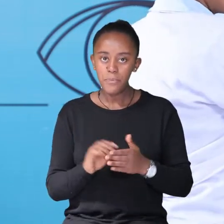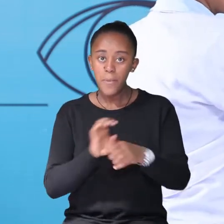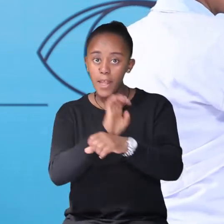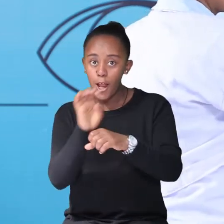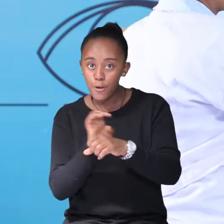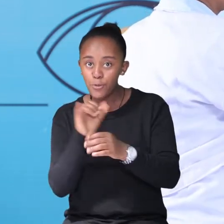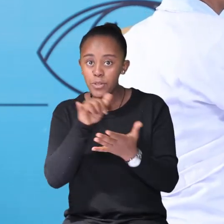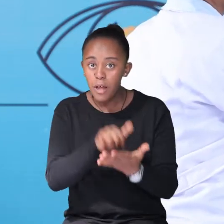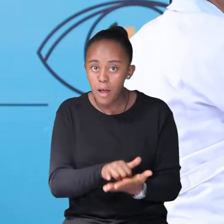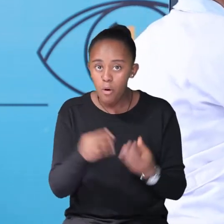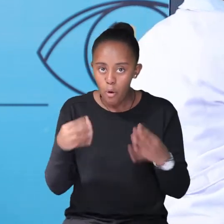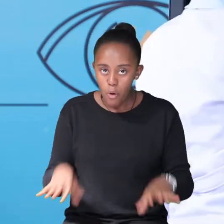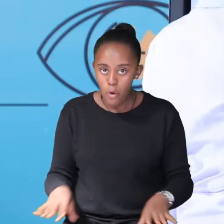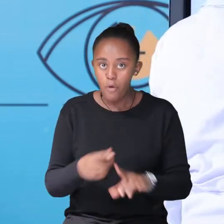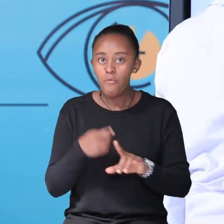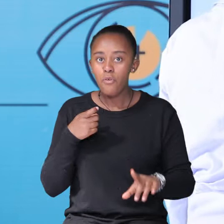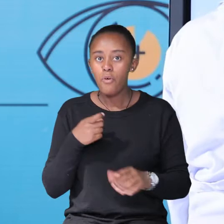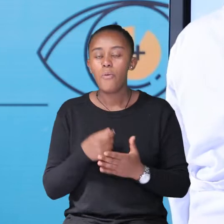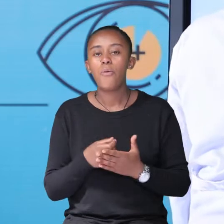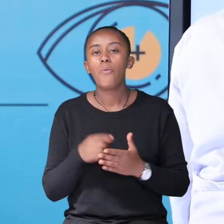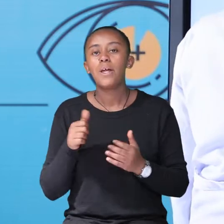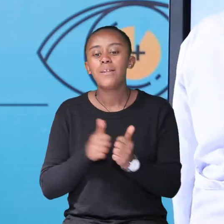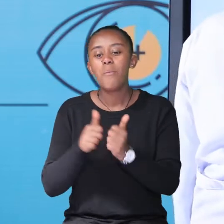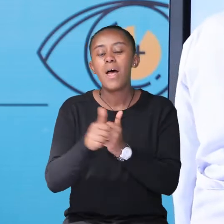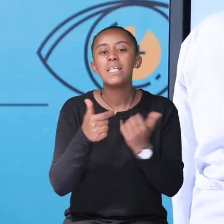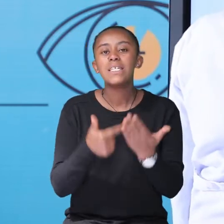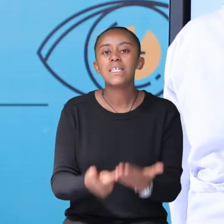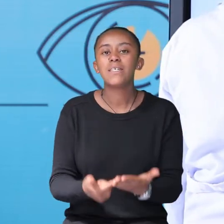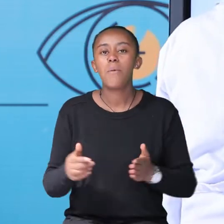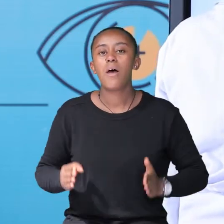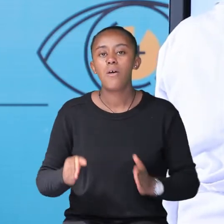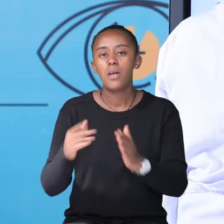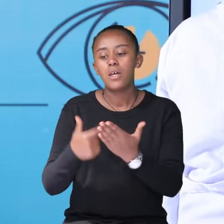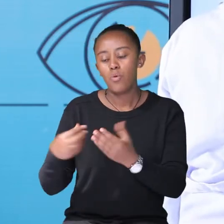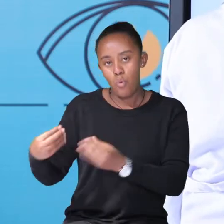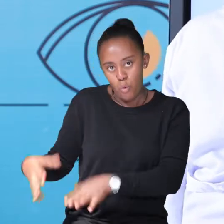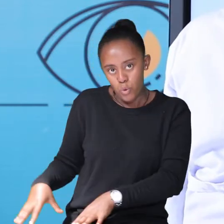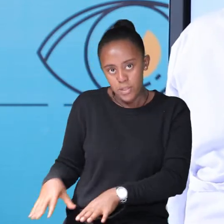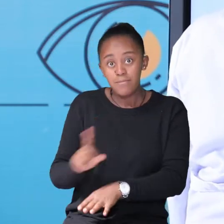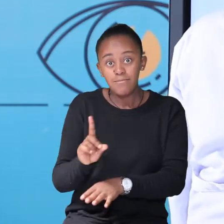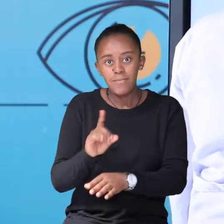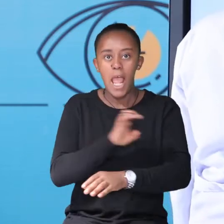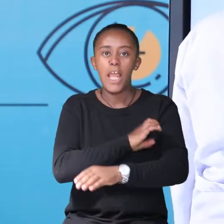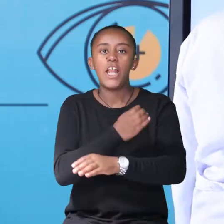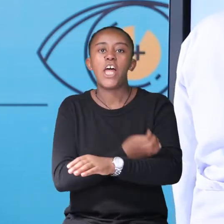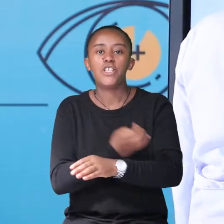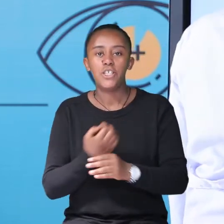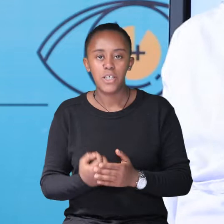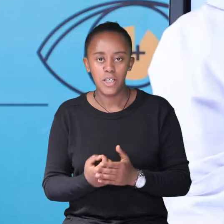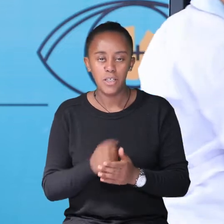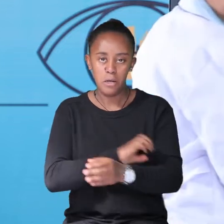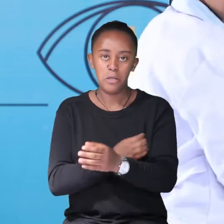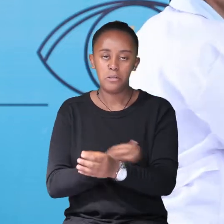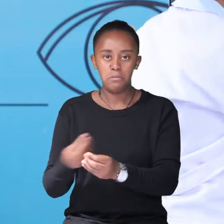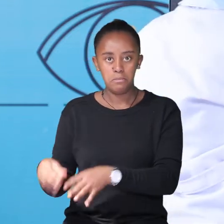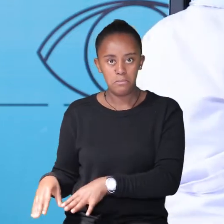electron that is lost from photosystem 2, when it passes this pathway, it loses energy. it loses